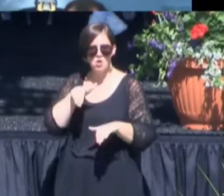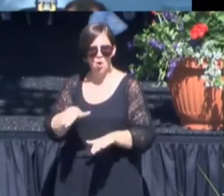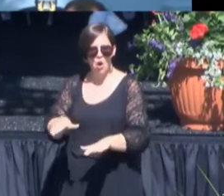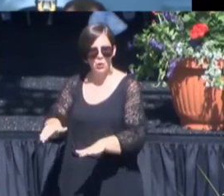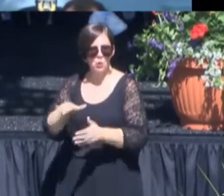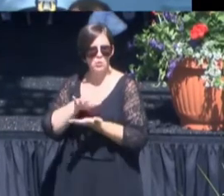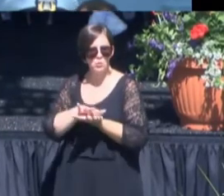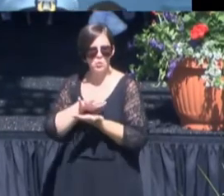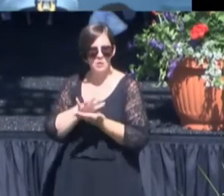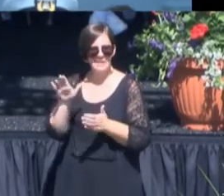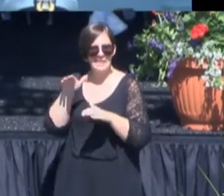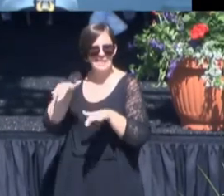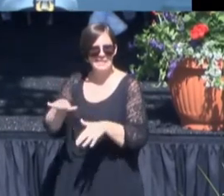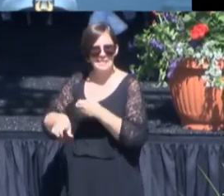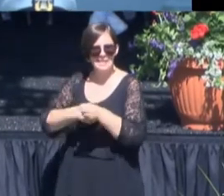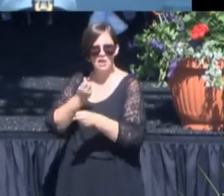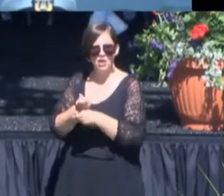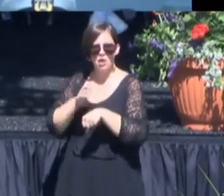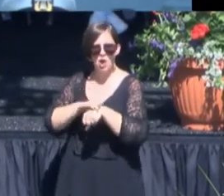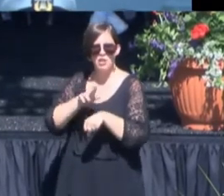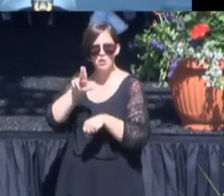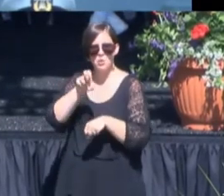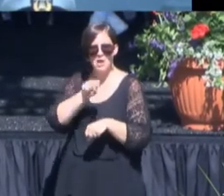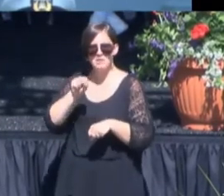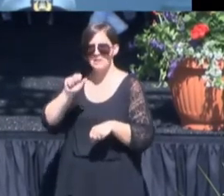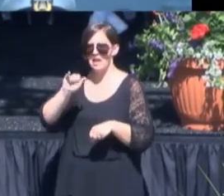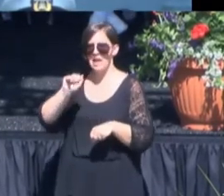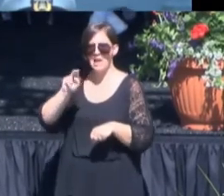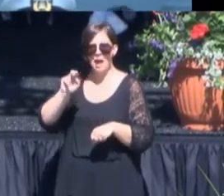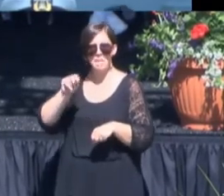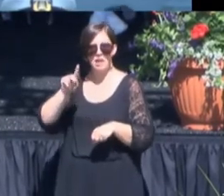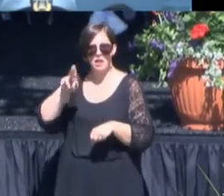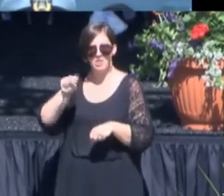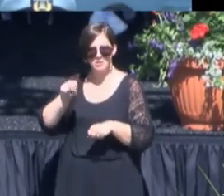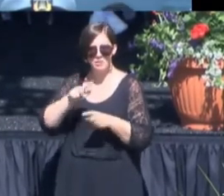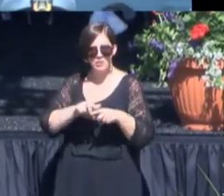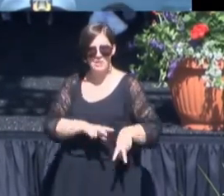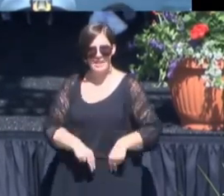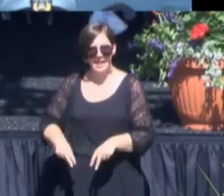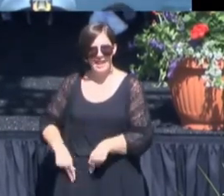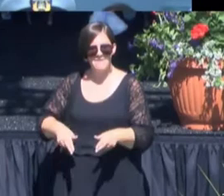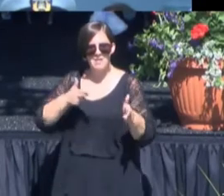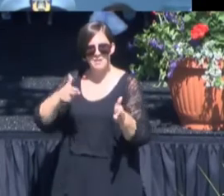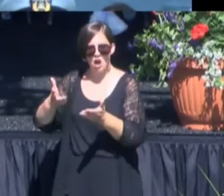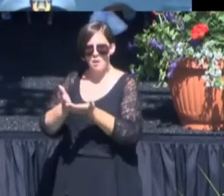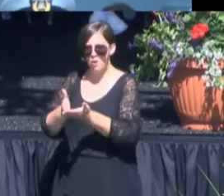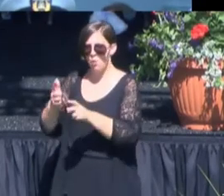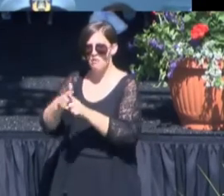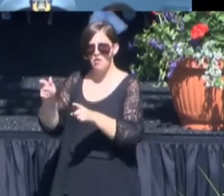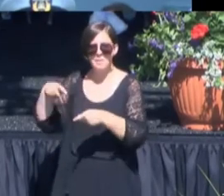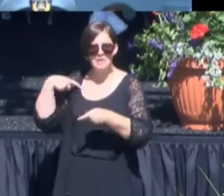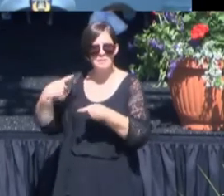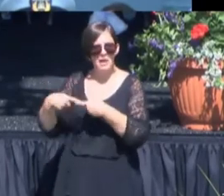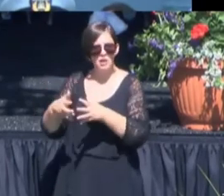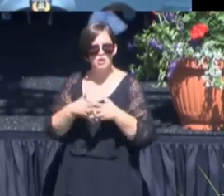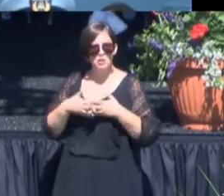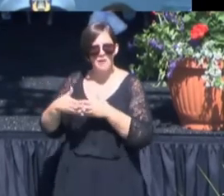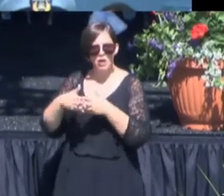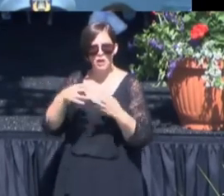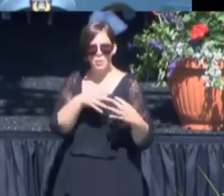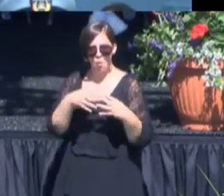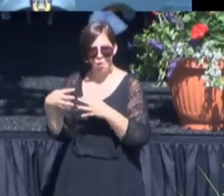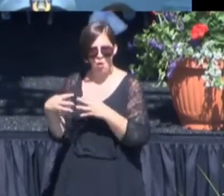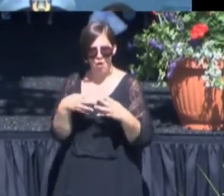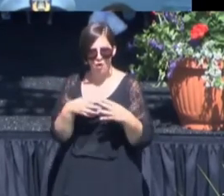did his sea year aboard the USS Annapolis, which was a Navy steam sail gunboat from the Spanish-American War. So he